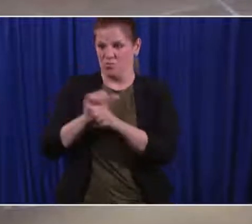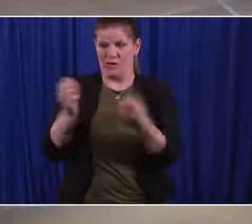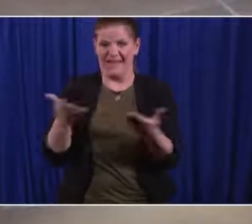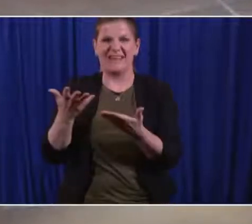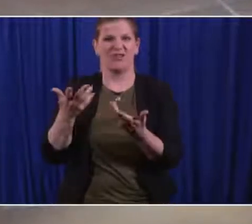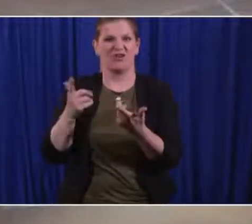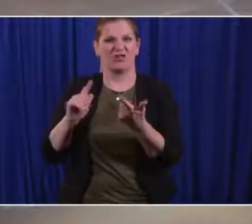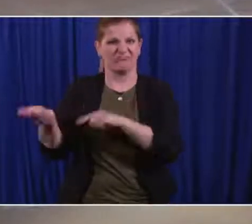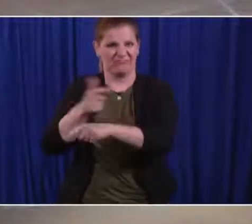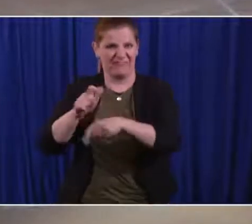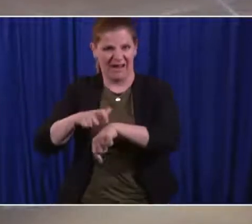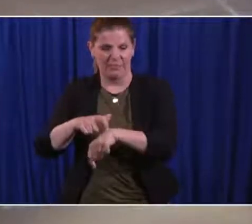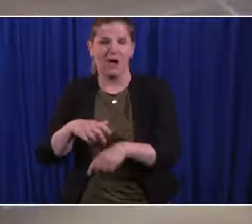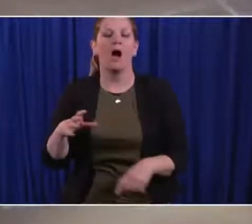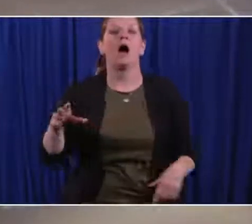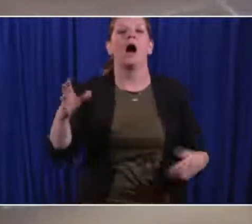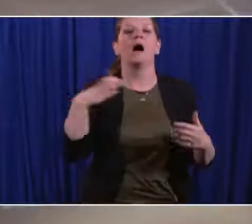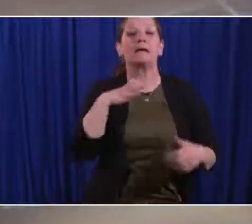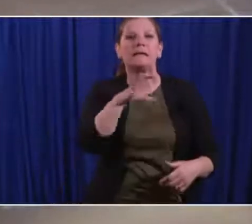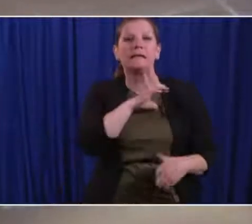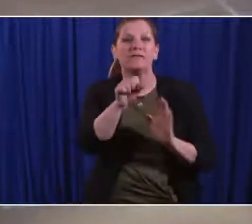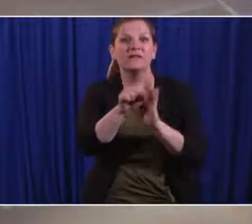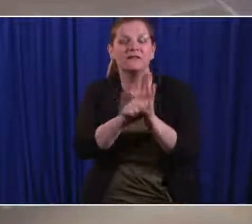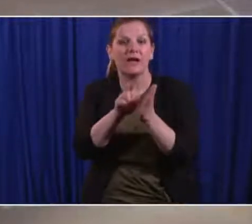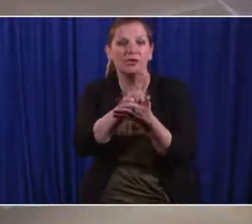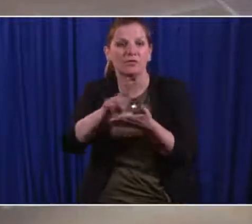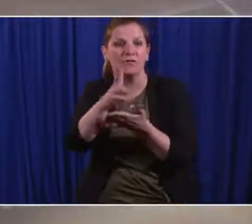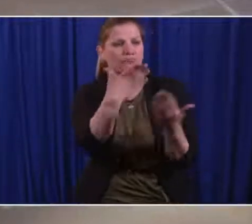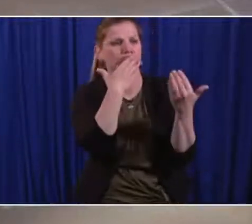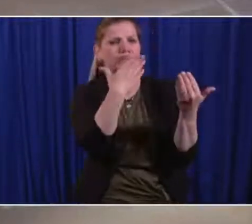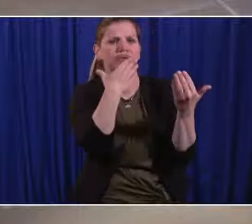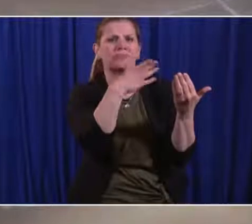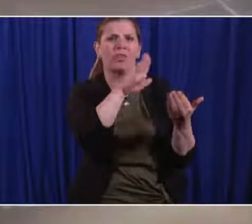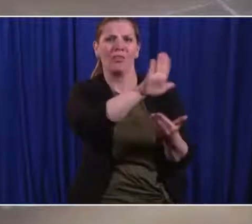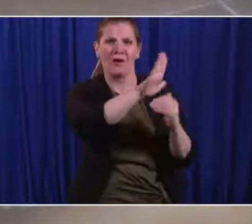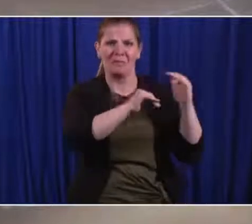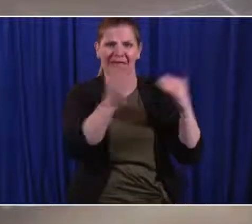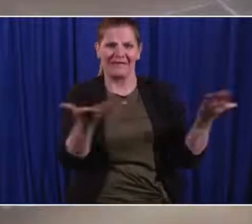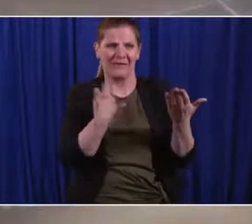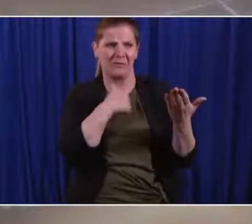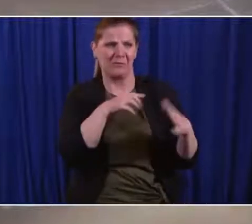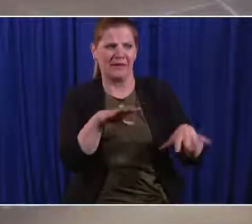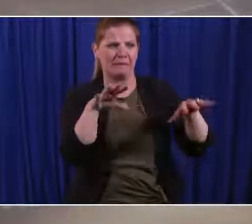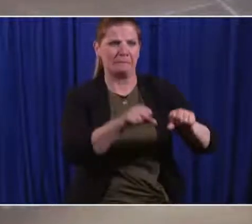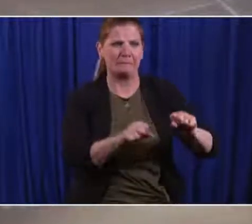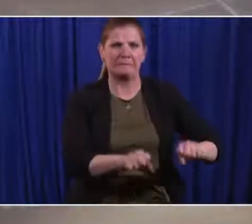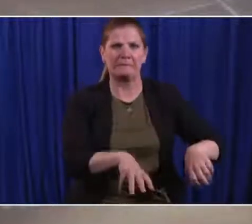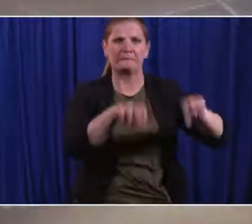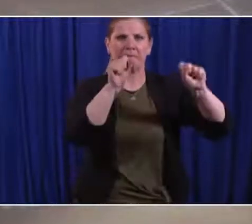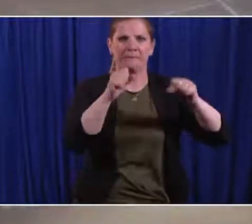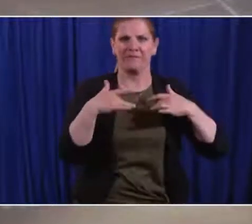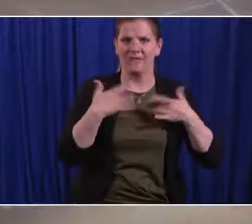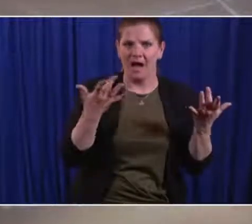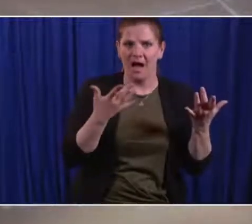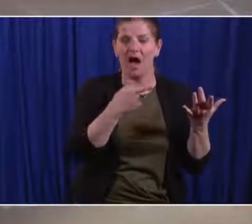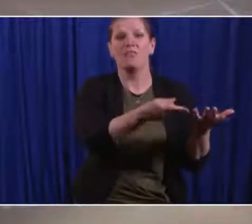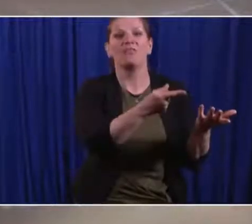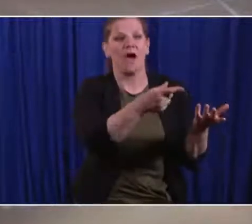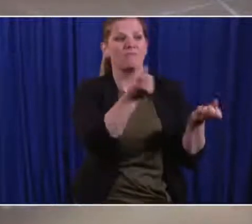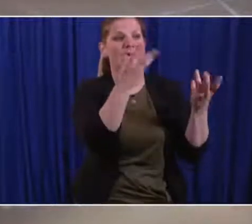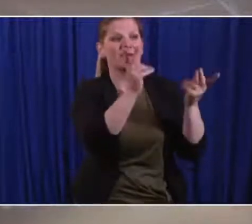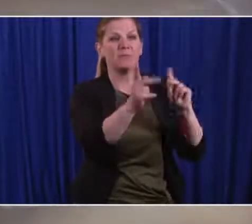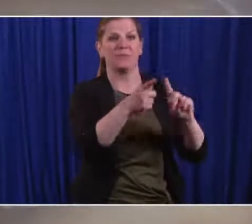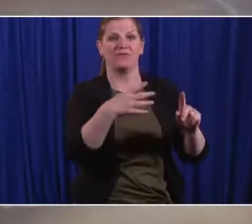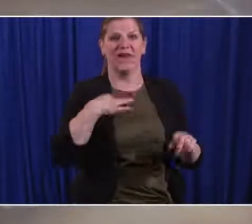State University, we obviously very much want to thank them for hosting as well as providing us opportunity, and volunteers, our